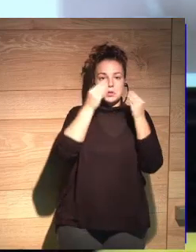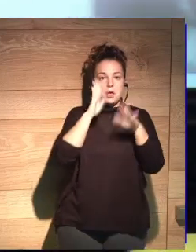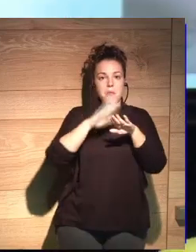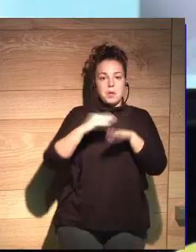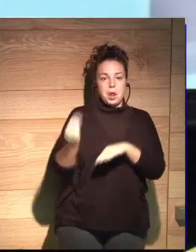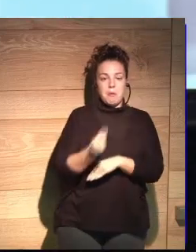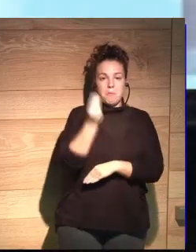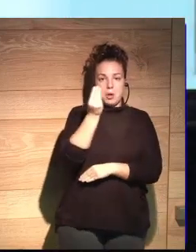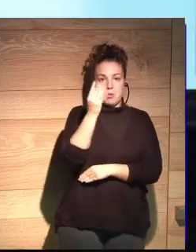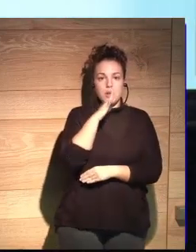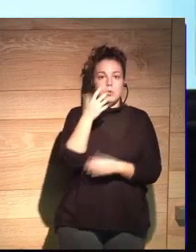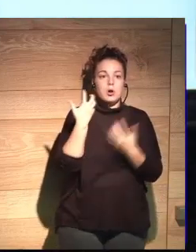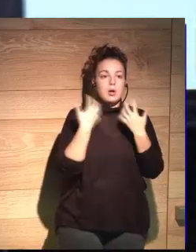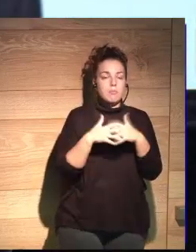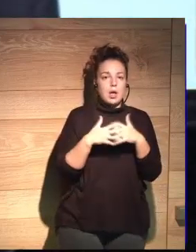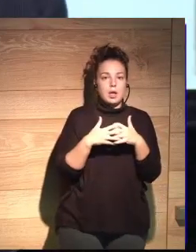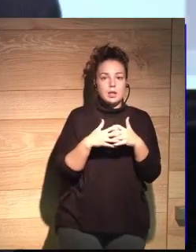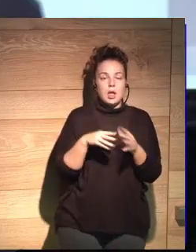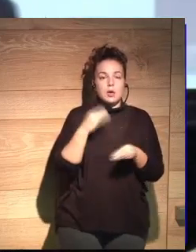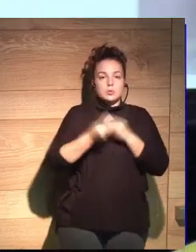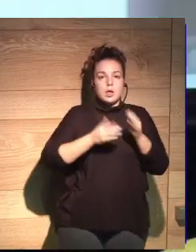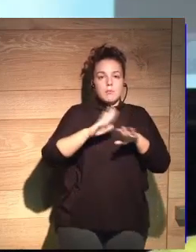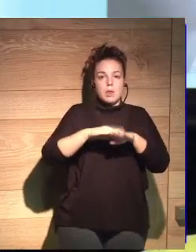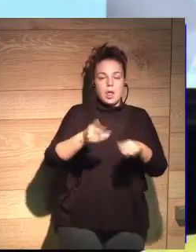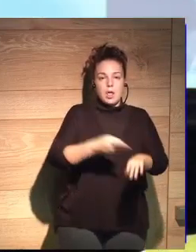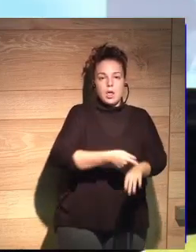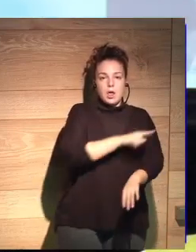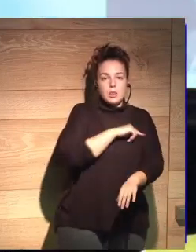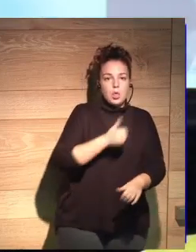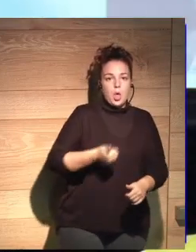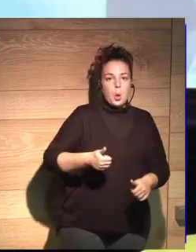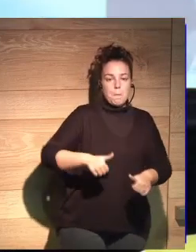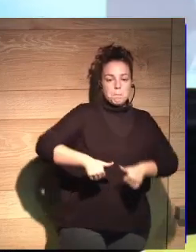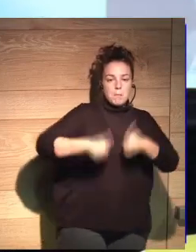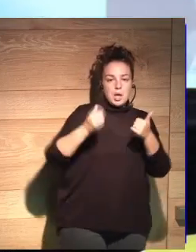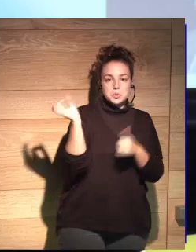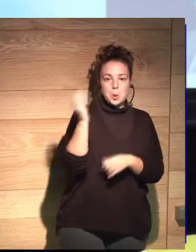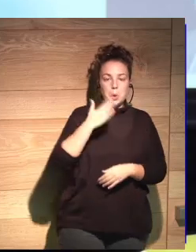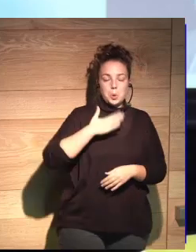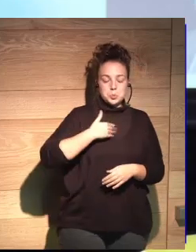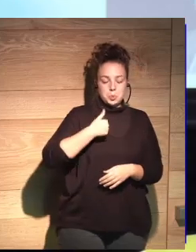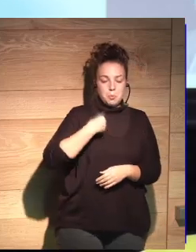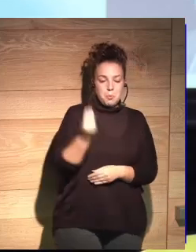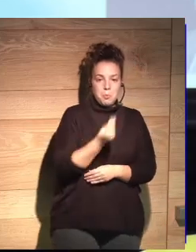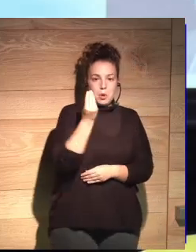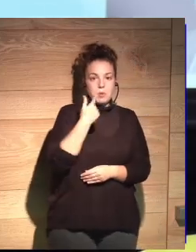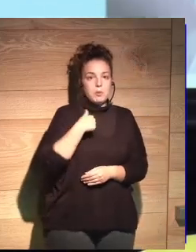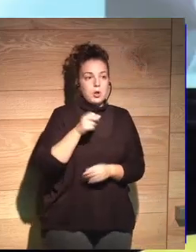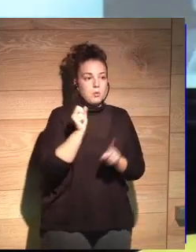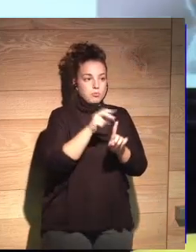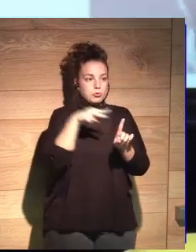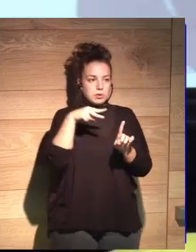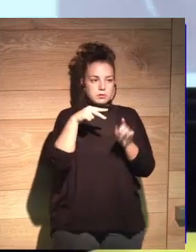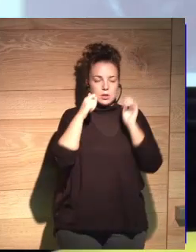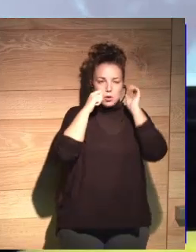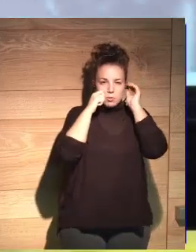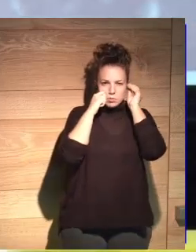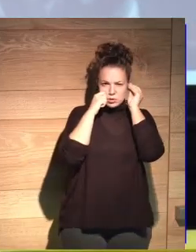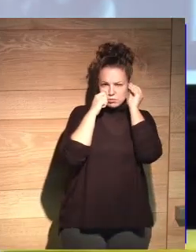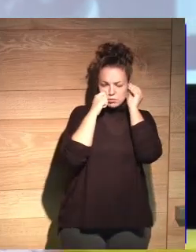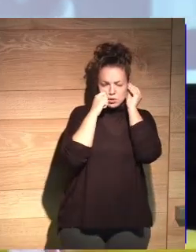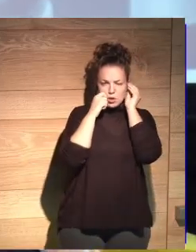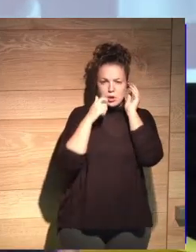that. But it's also a part of a vision of a transhuman future. We might envision a future where we actually do solve some of the awkward